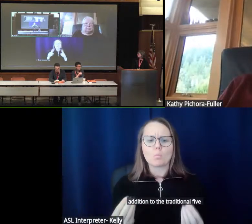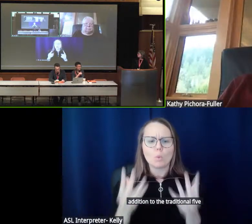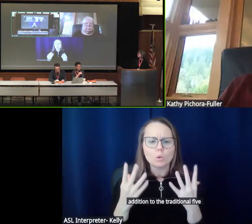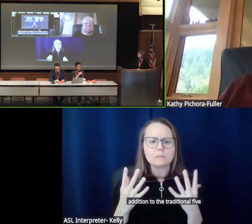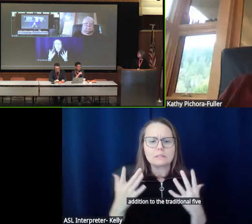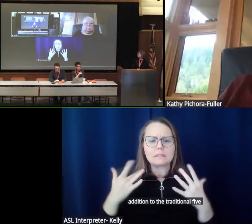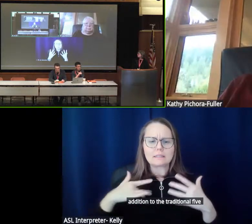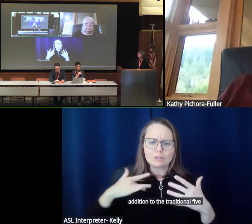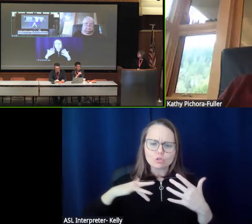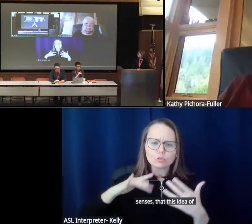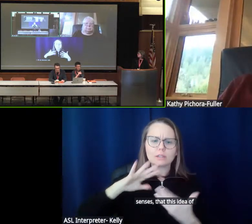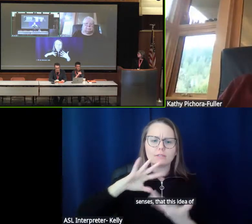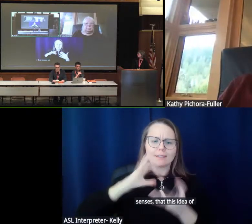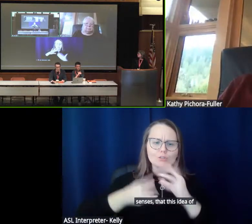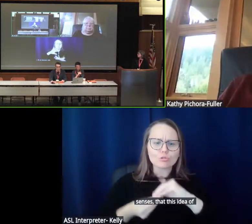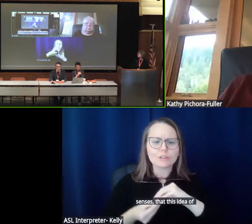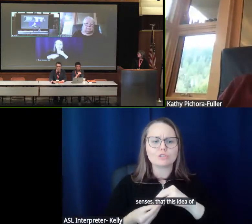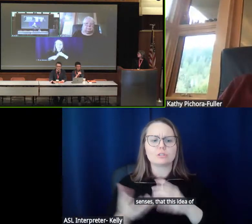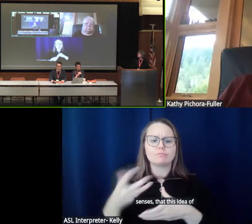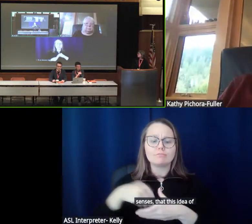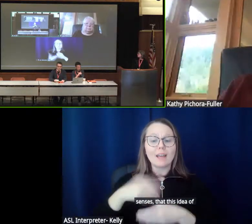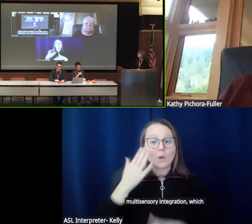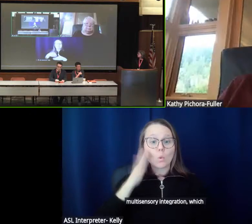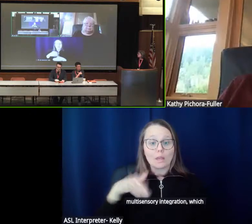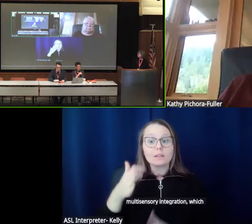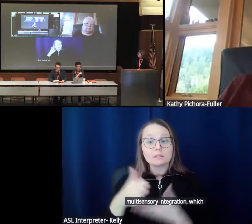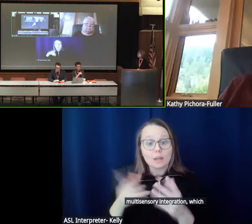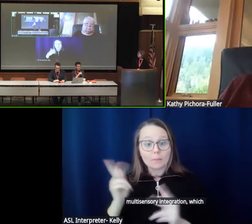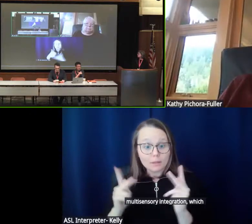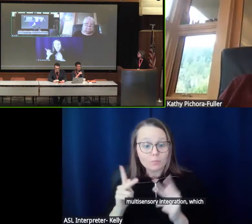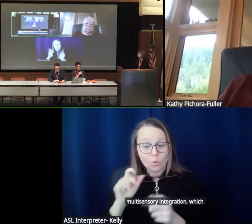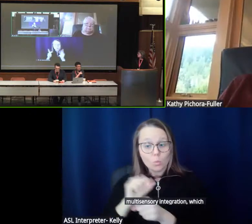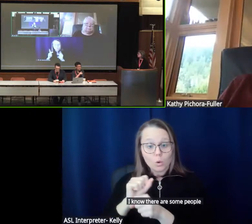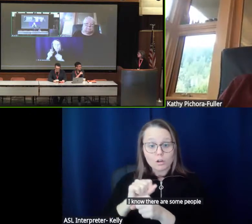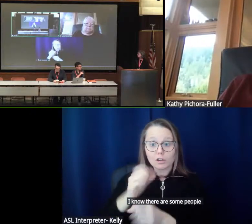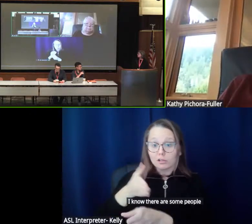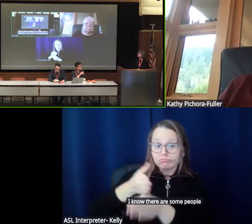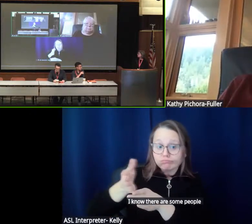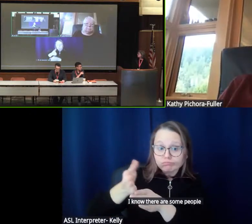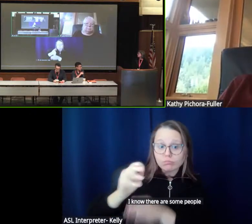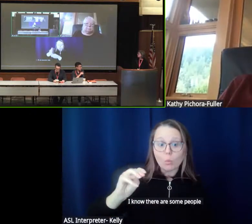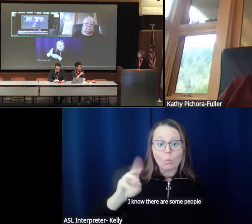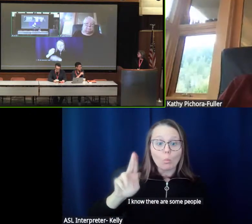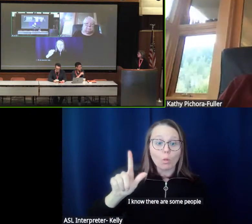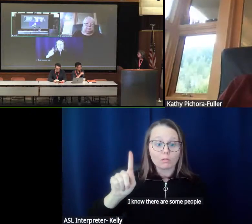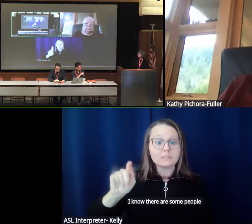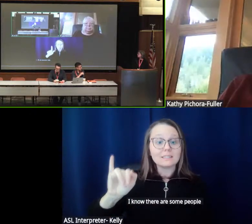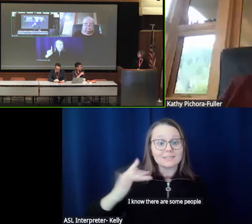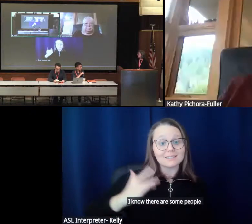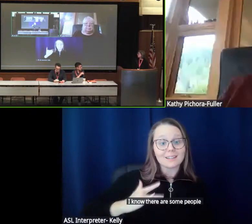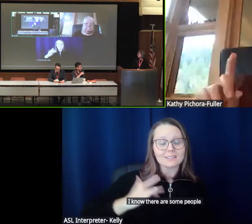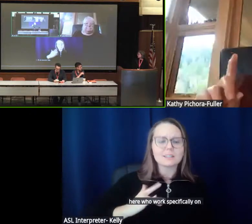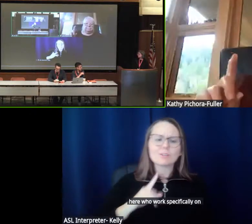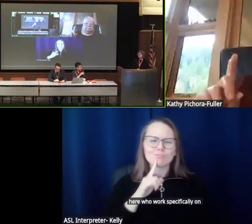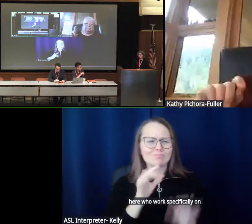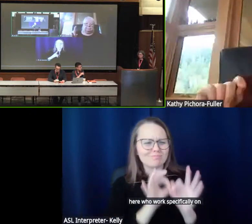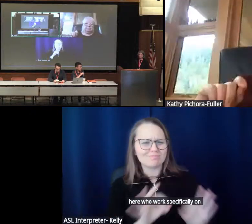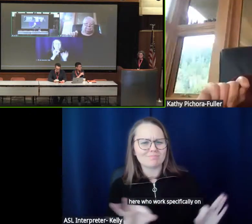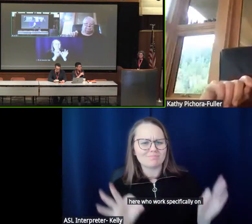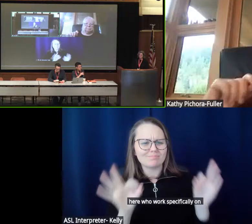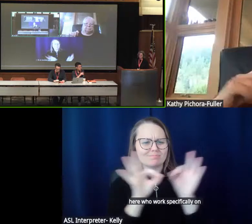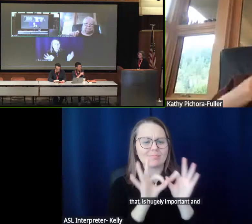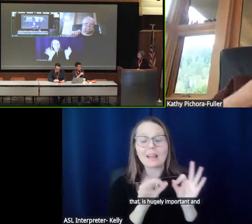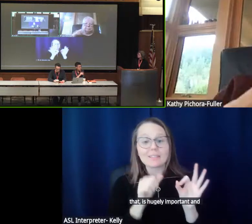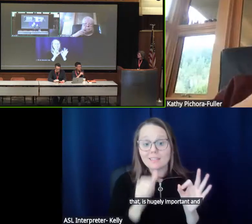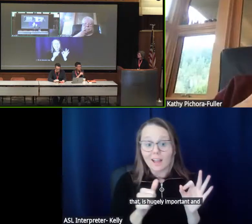integration, which I know there are some people here who work specifically on that, is hugely important, and something that wasn't really a major focus